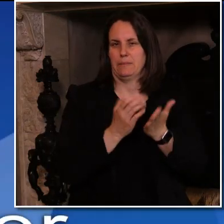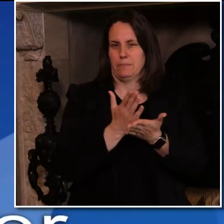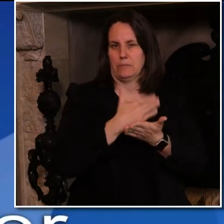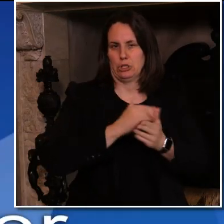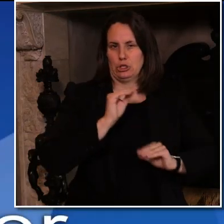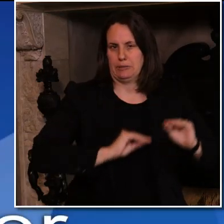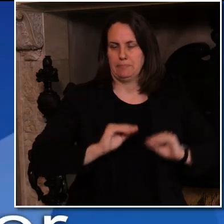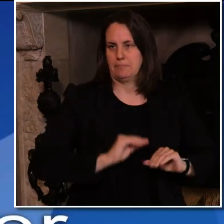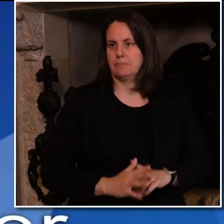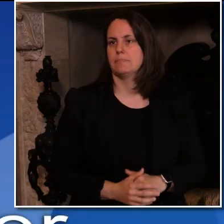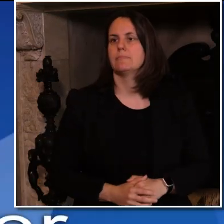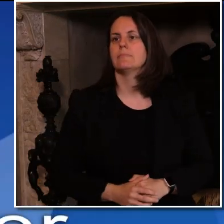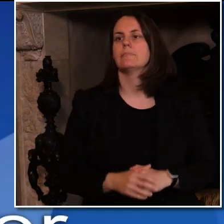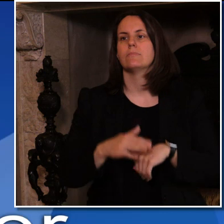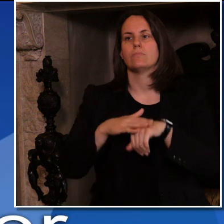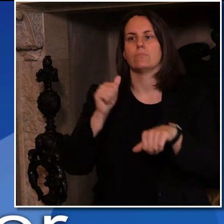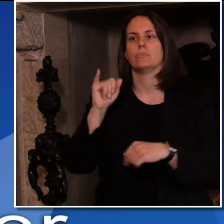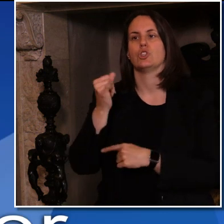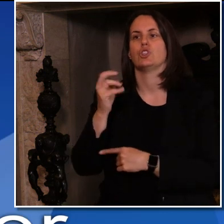Jeremy?